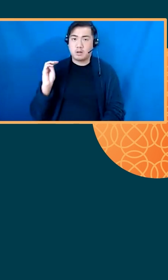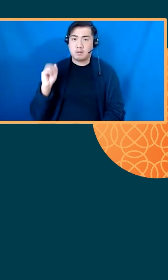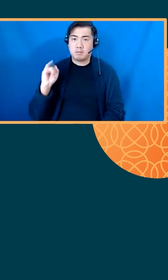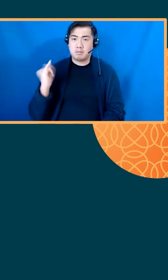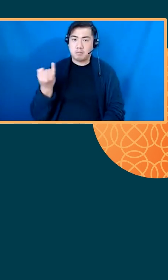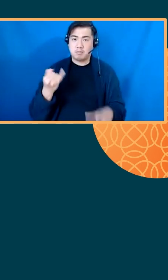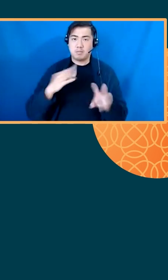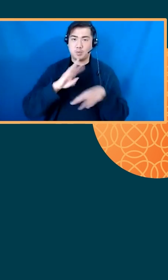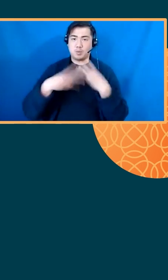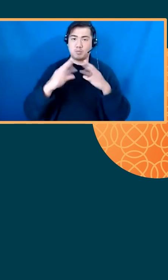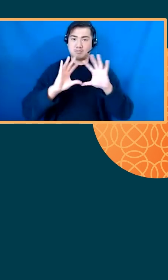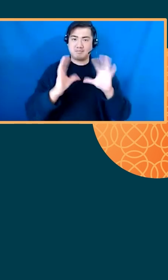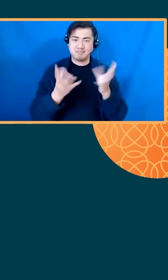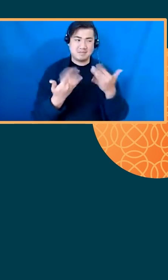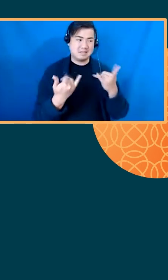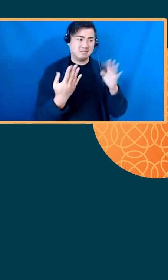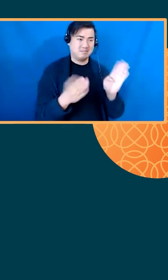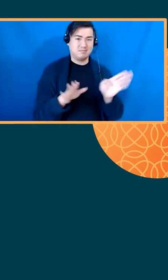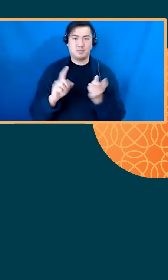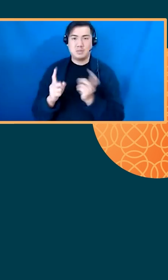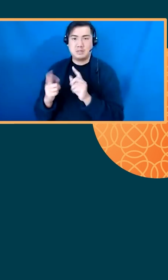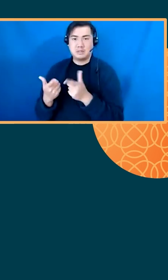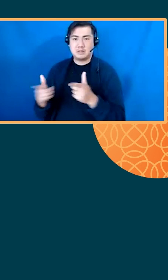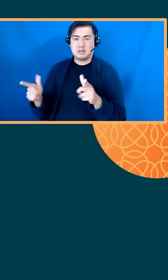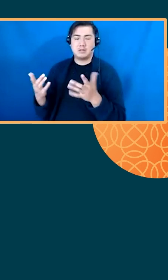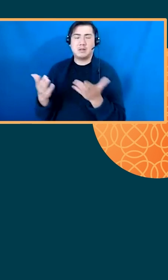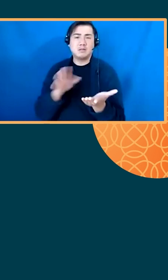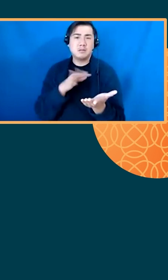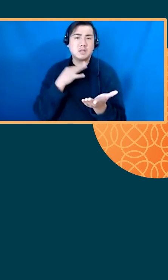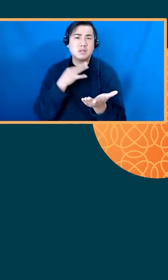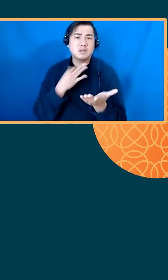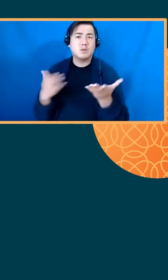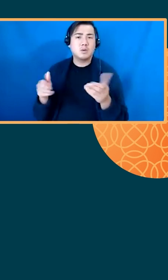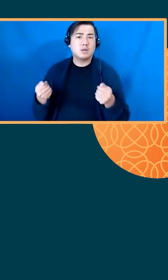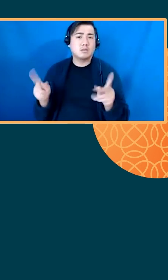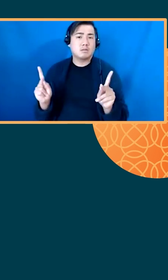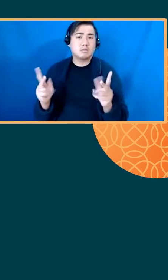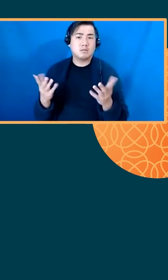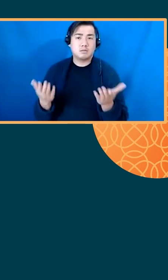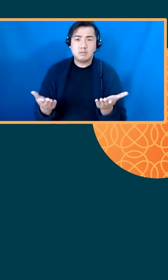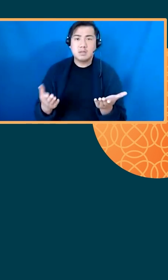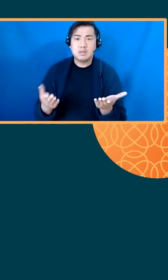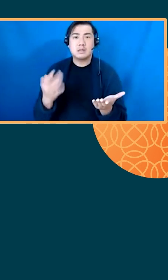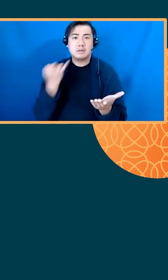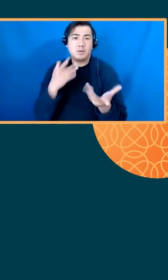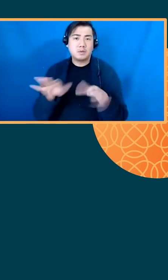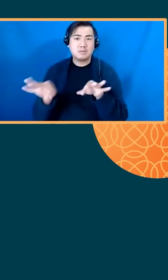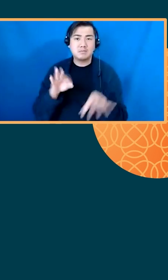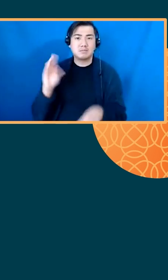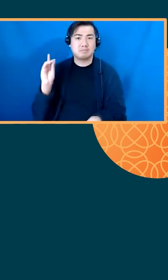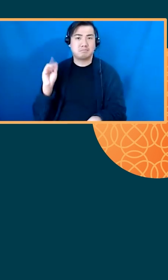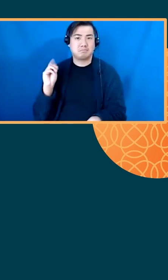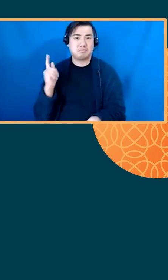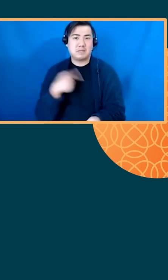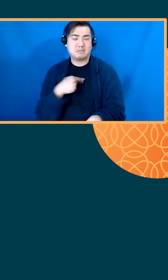What is the potential? What are the opportunities? And if you totally want to nerd out data wise, I'm here for it too.